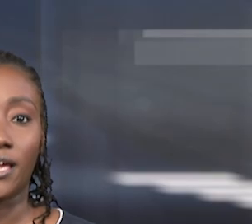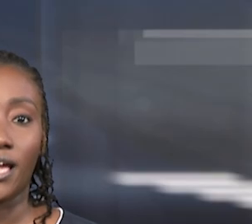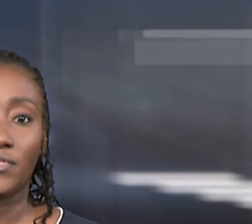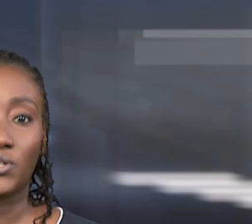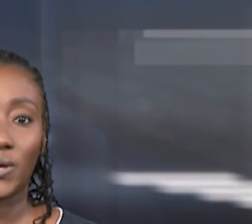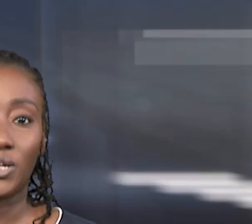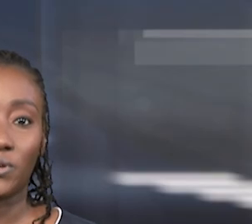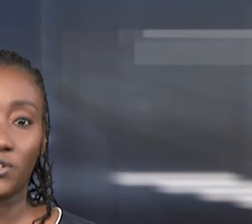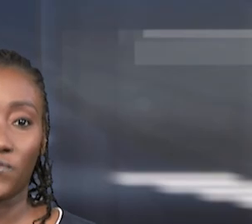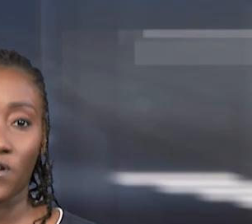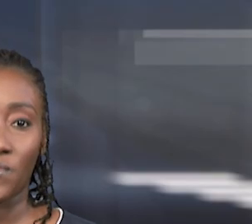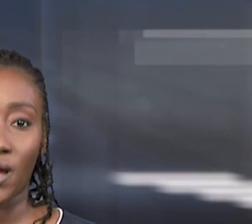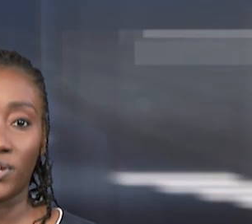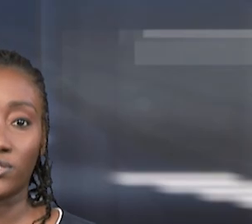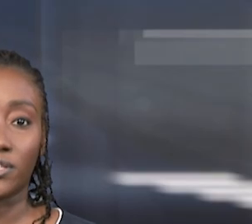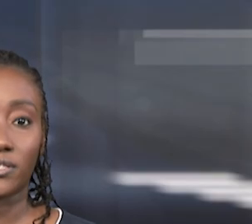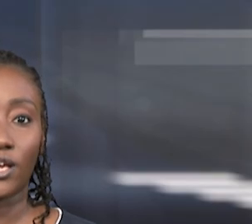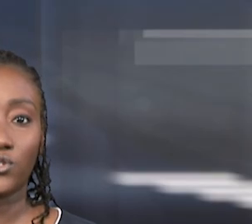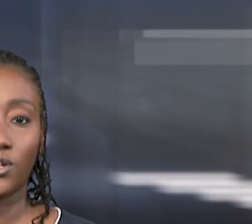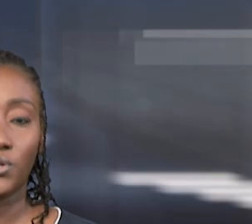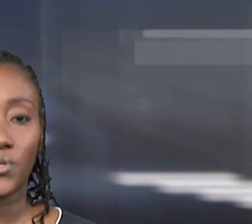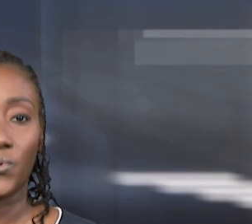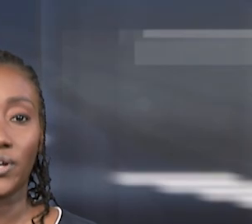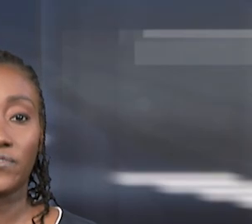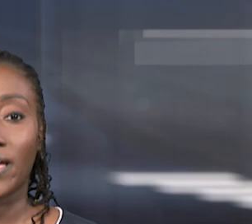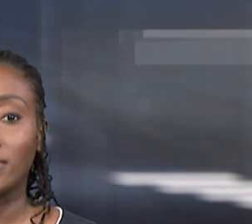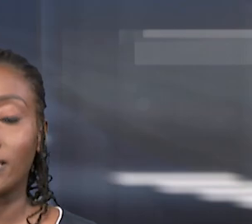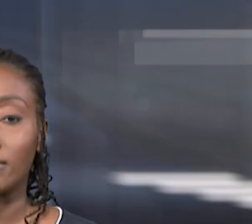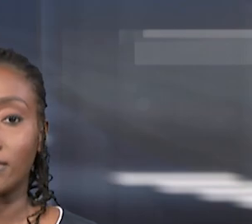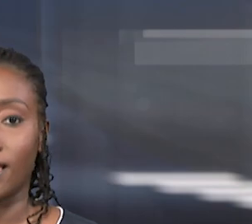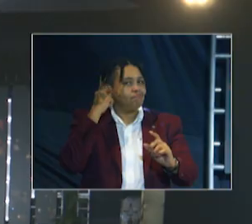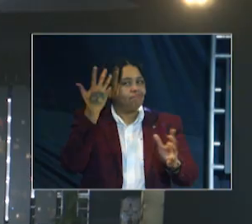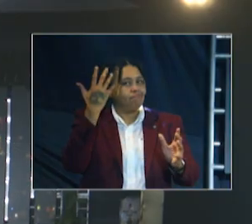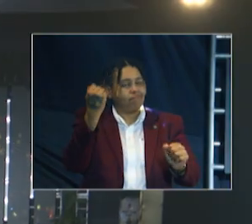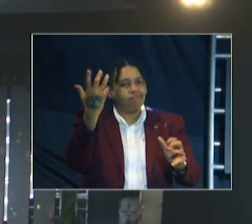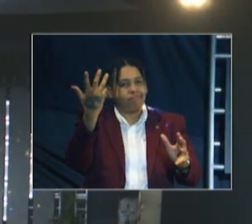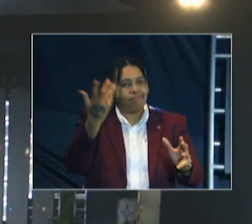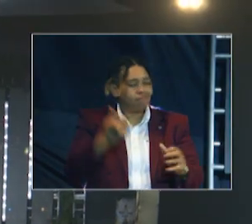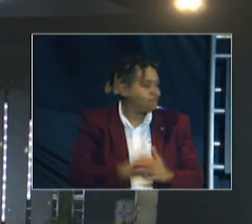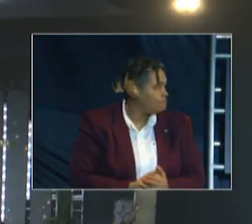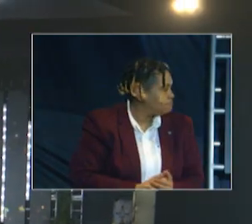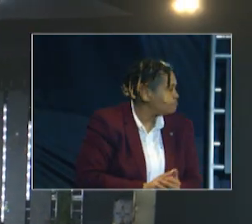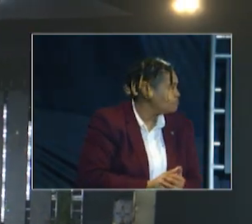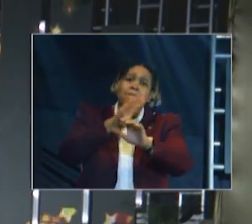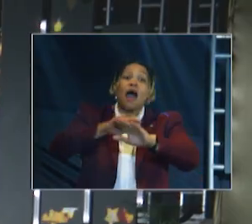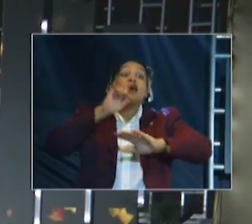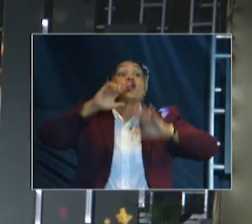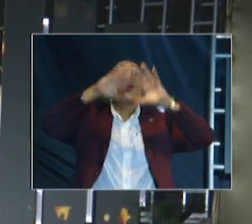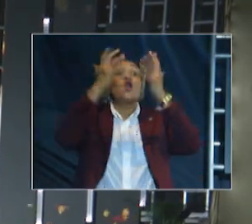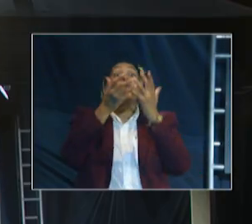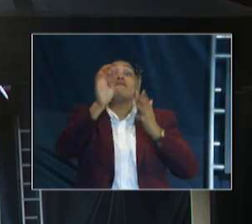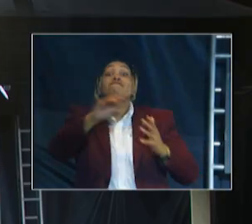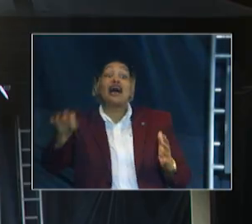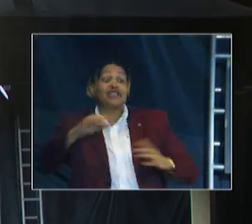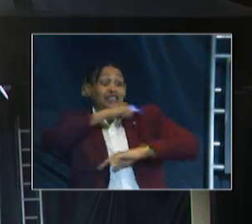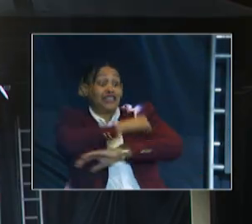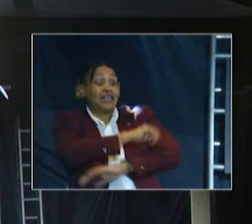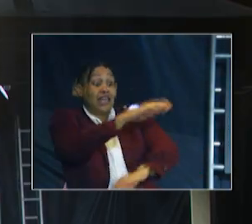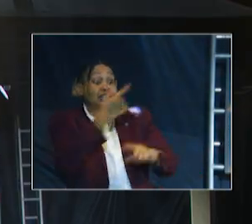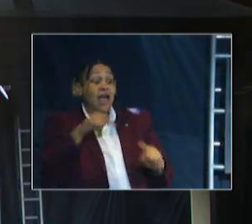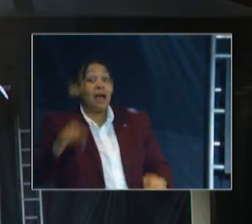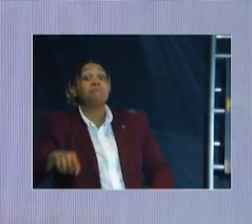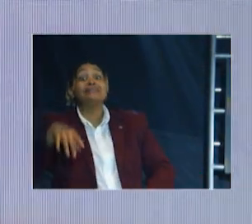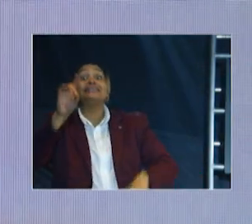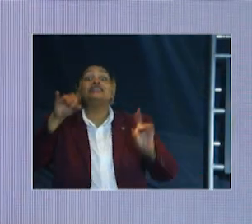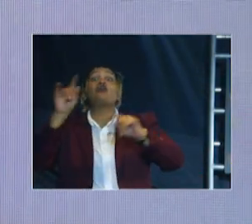Saturday at the 2024 Prime Minister's National Youth Awards for Excellence. Held on the lawns of Jamaica House, the ceremony awarded young people